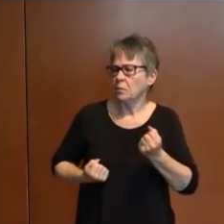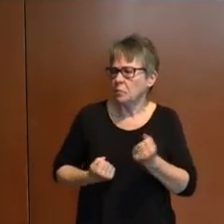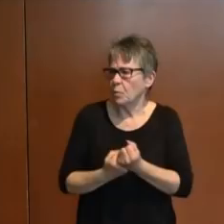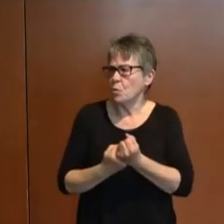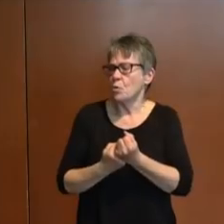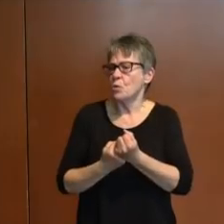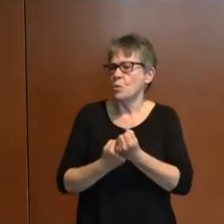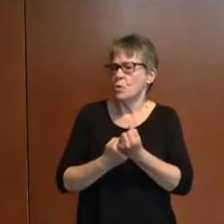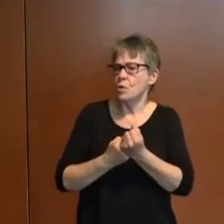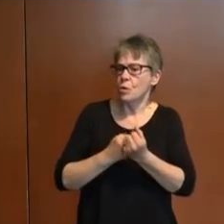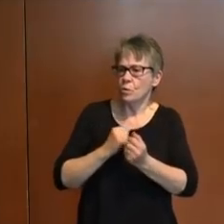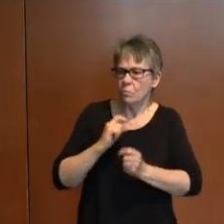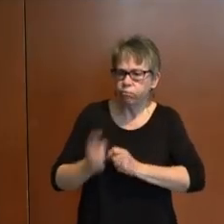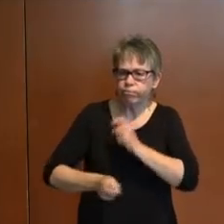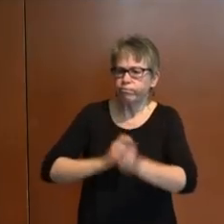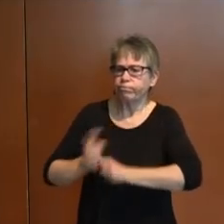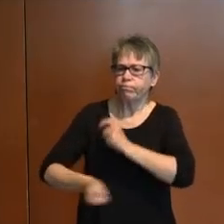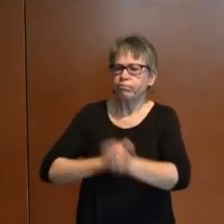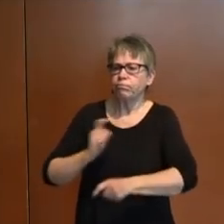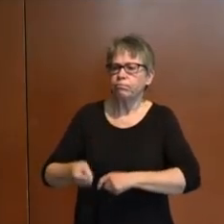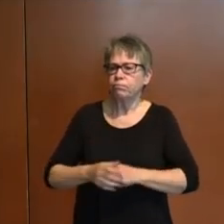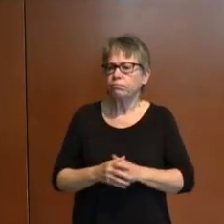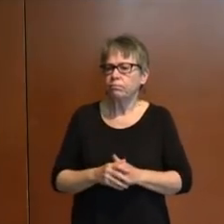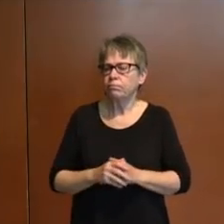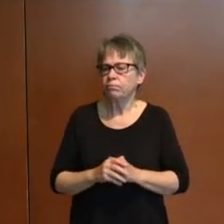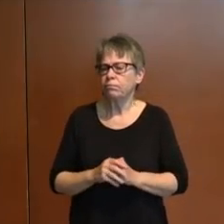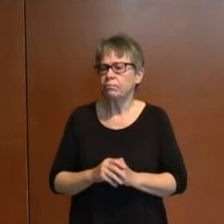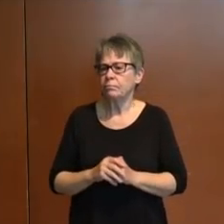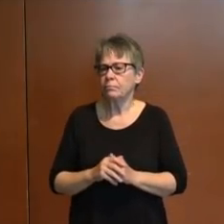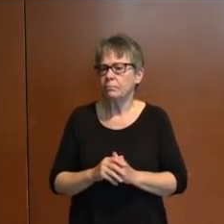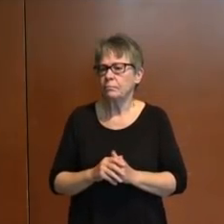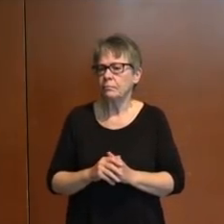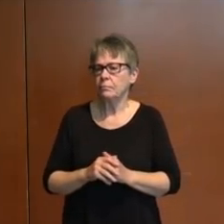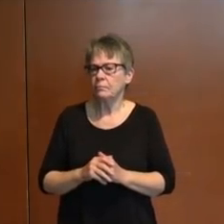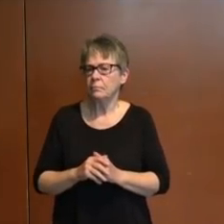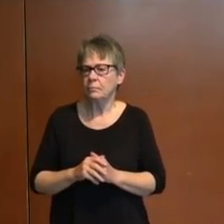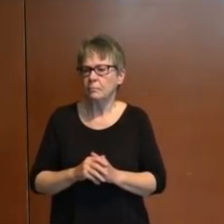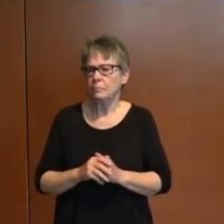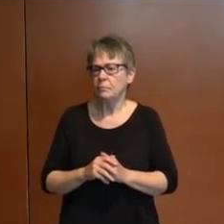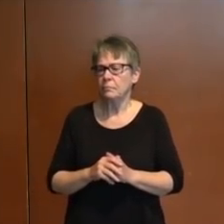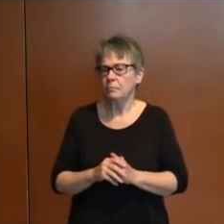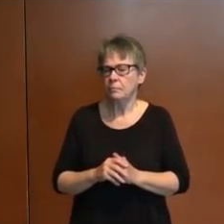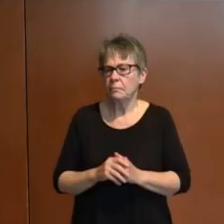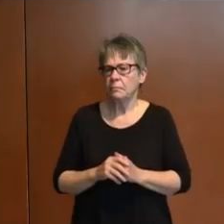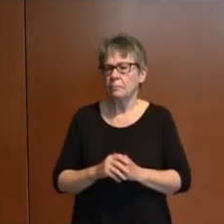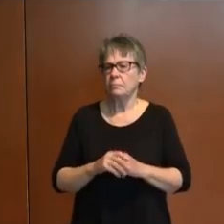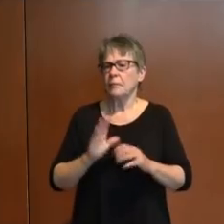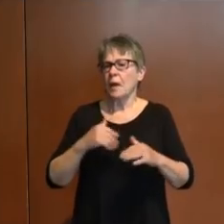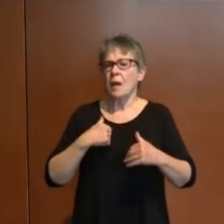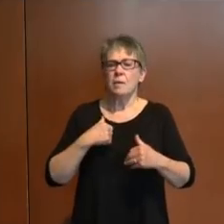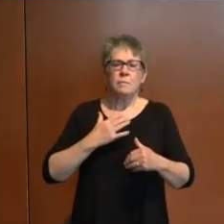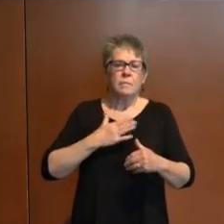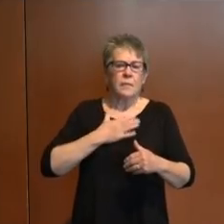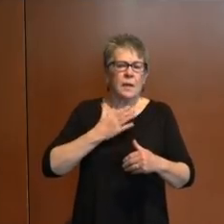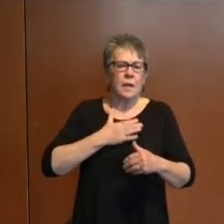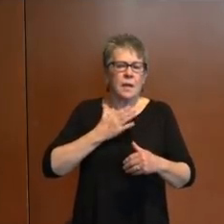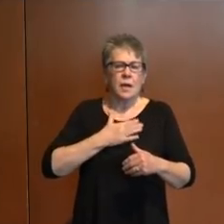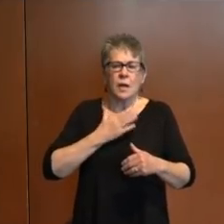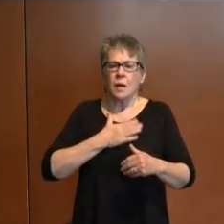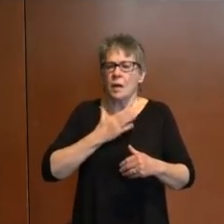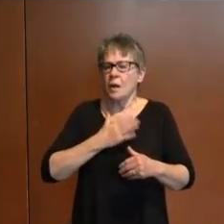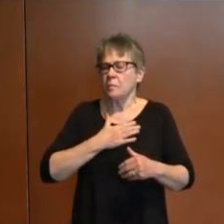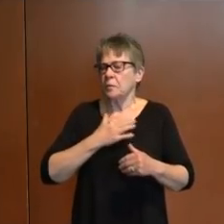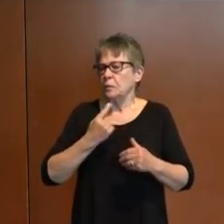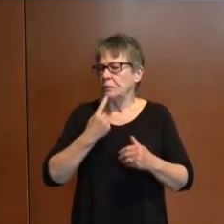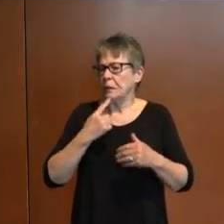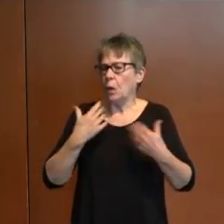to that list overwhelmingly, I'm happy to say, overwhelmingly compliant behavior. I think